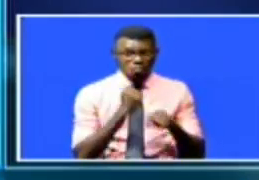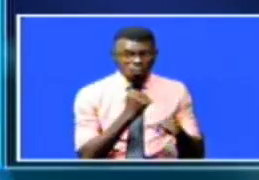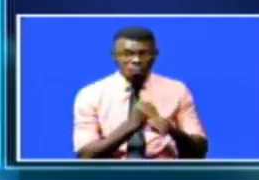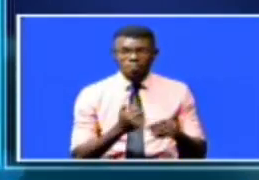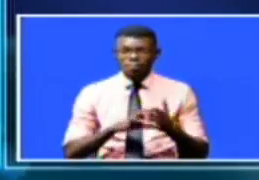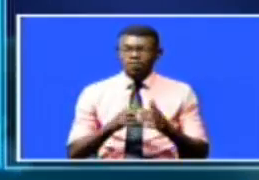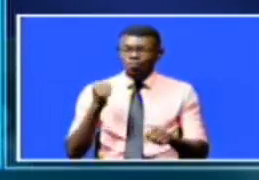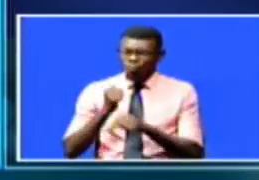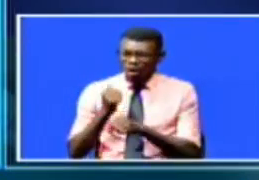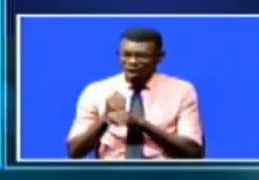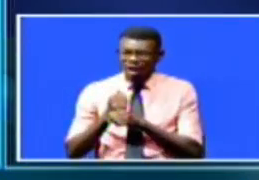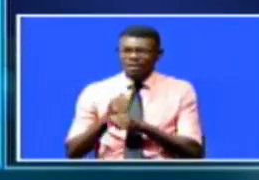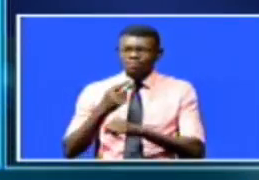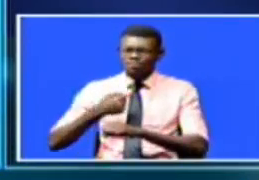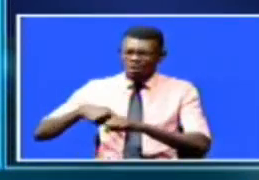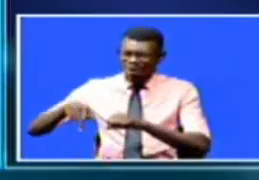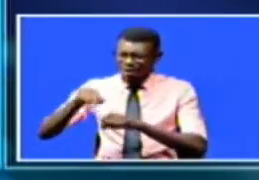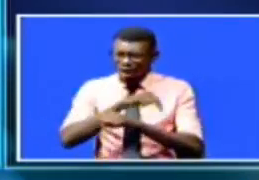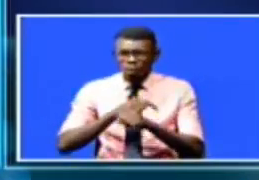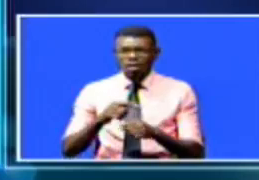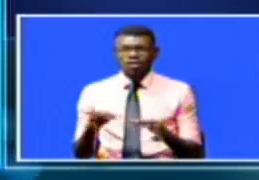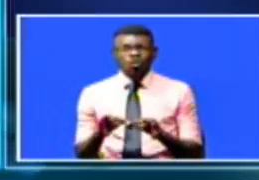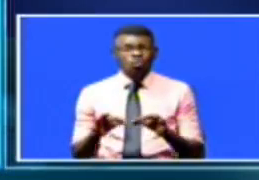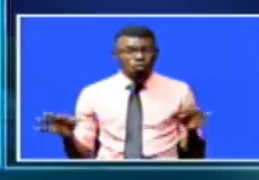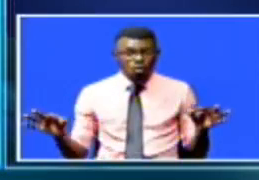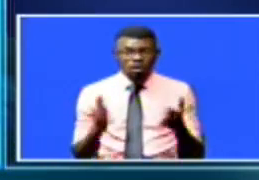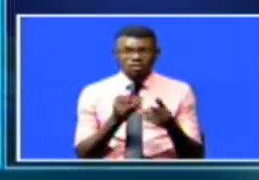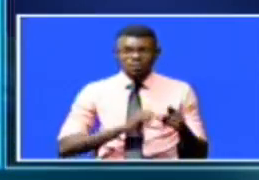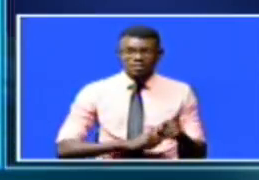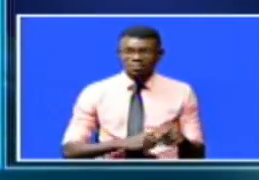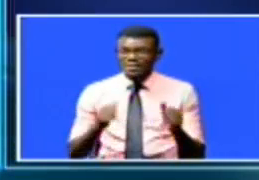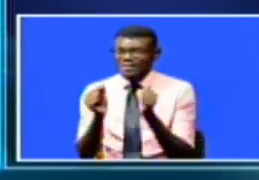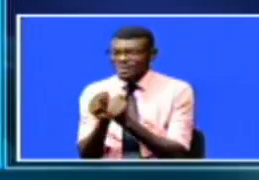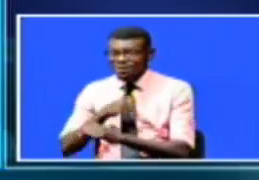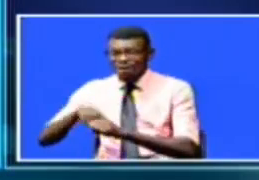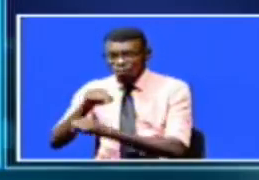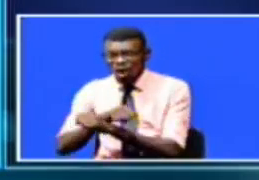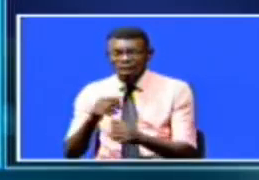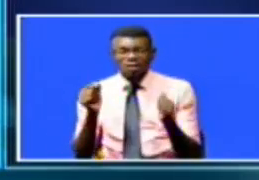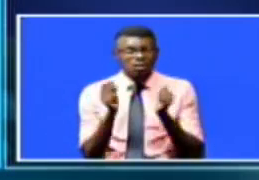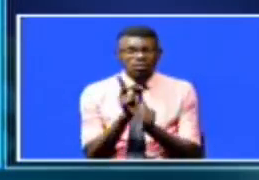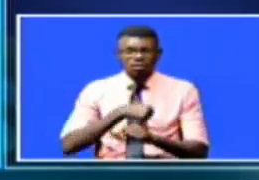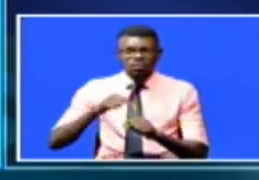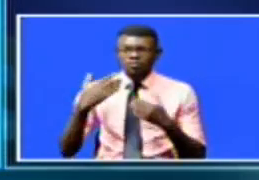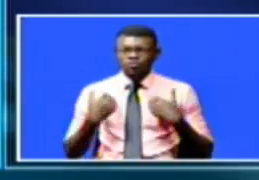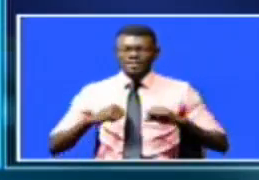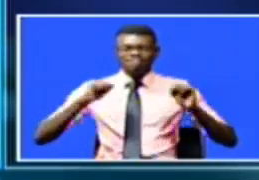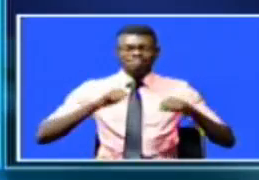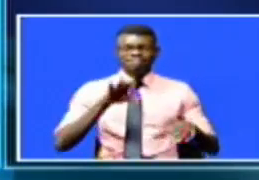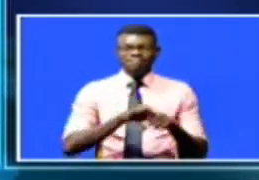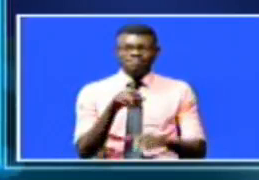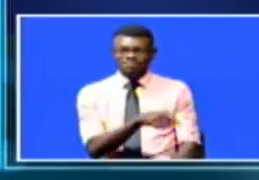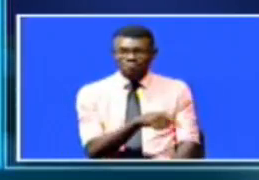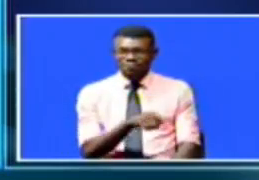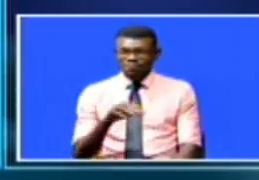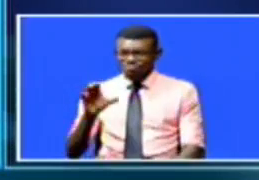sit for many hours. You know, sometimes we'd even sit for 10, 12 hours. We all agreed to vote for him. Senator Ongeri